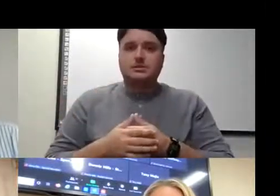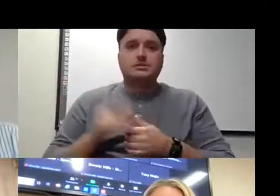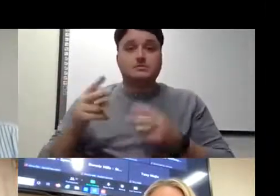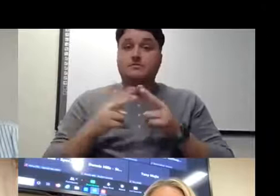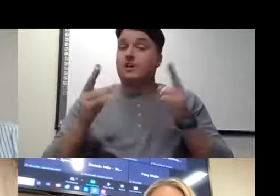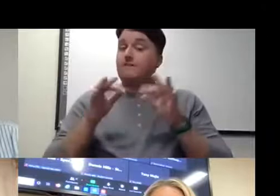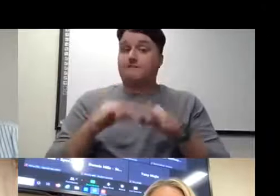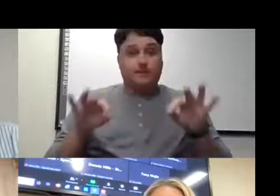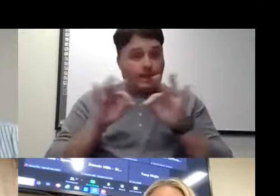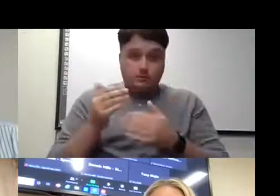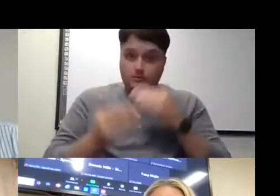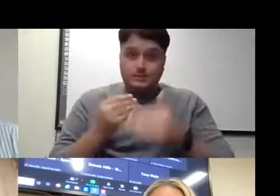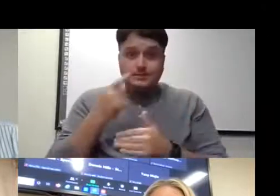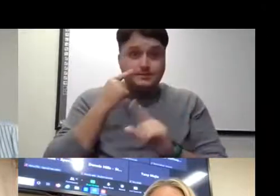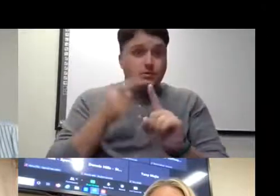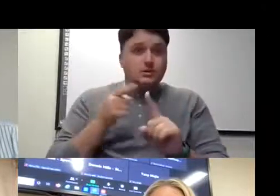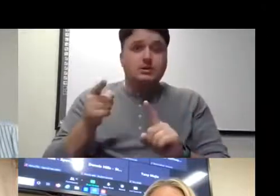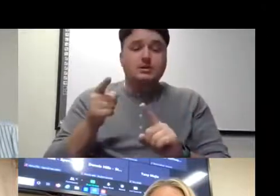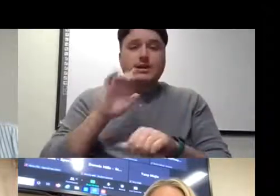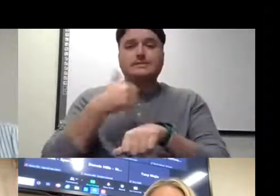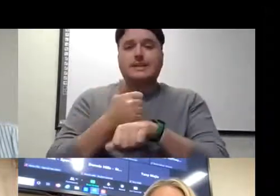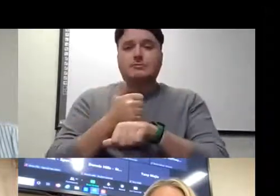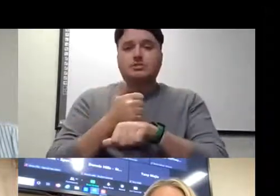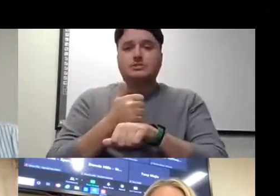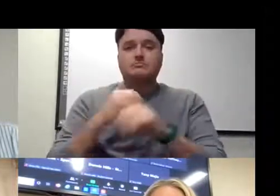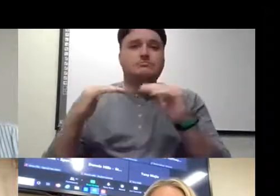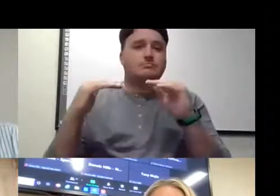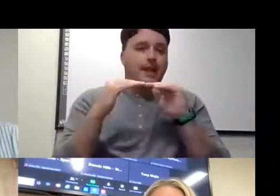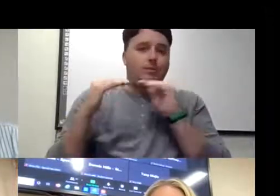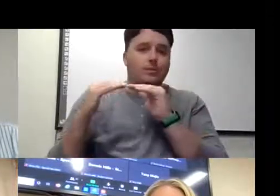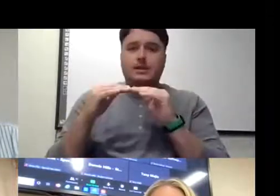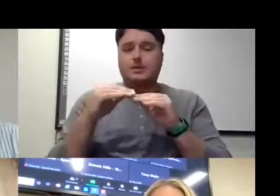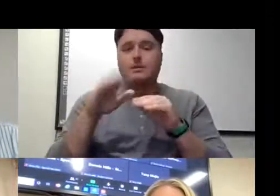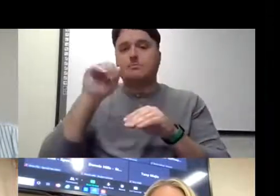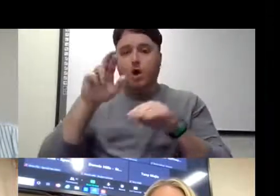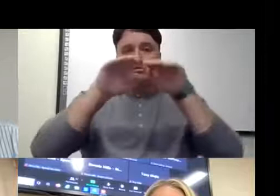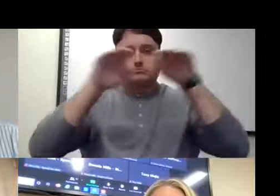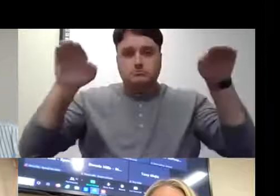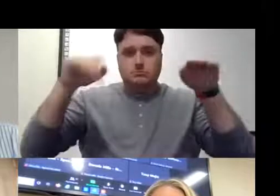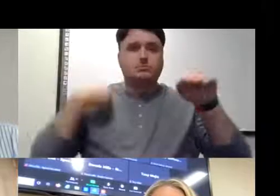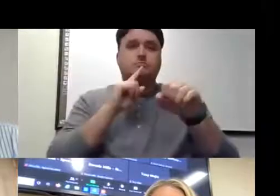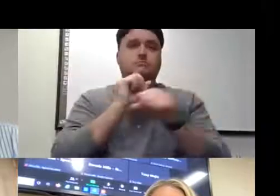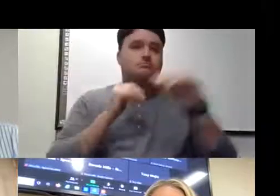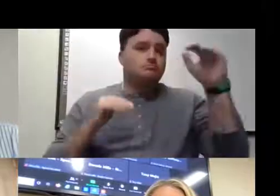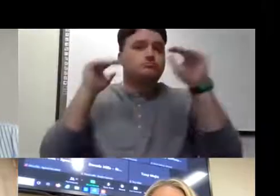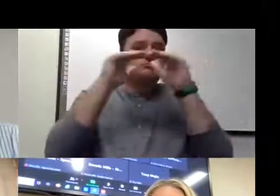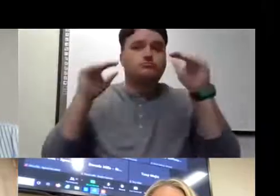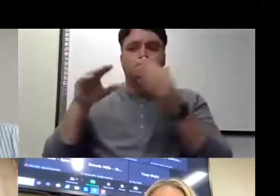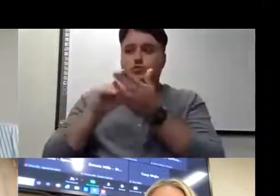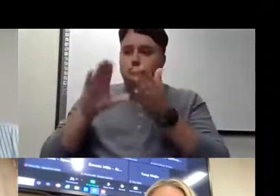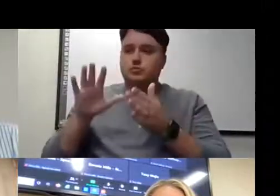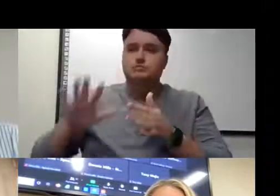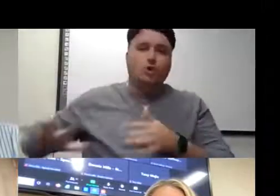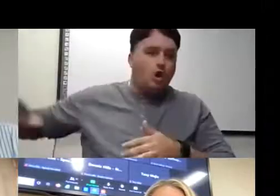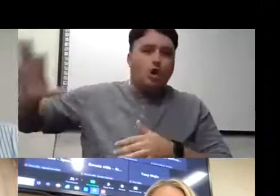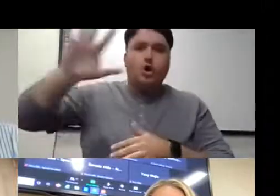valuable process in terms of establishing an equity bar that we have to make sure that students from